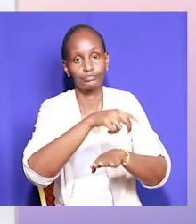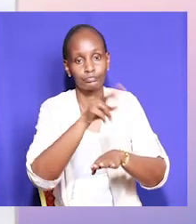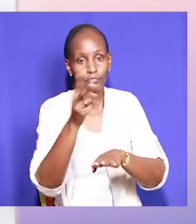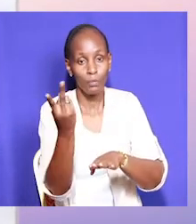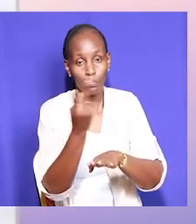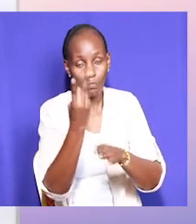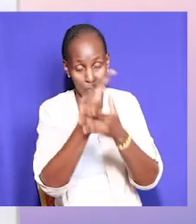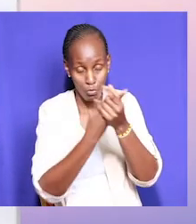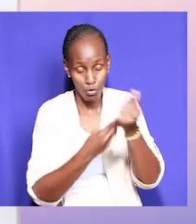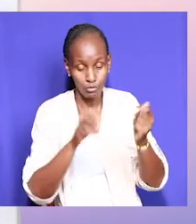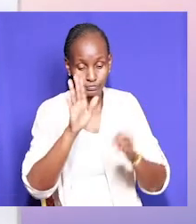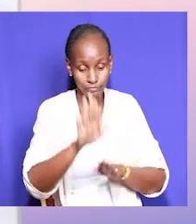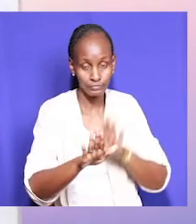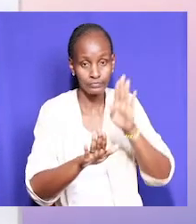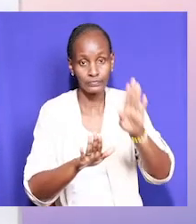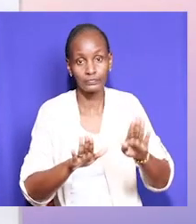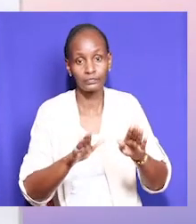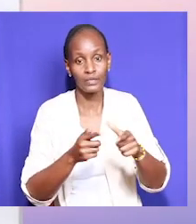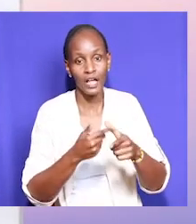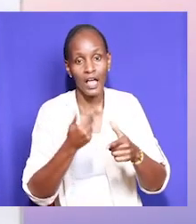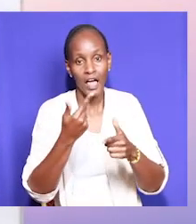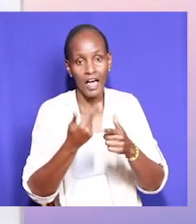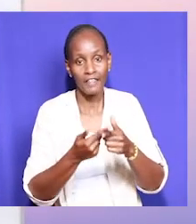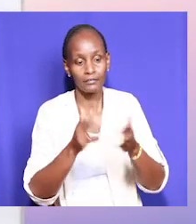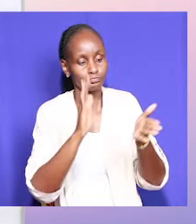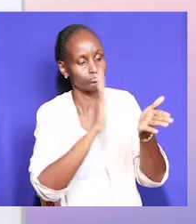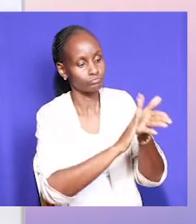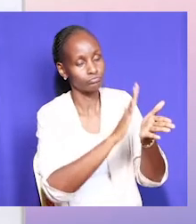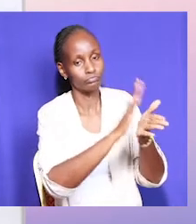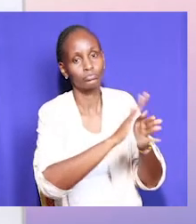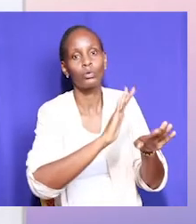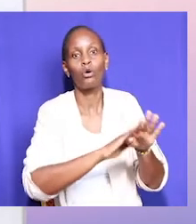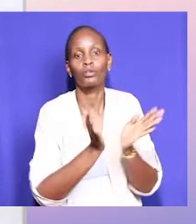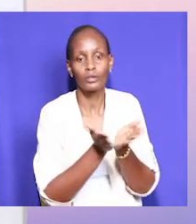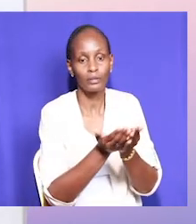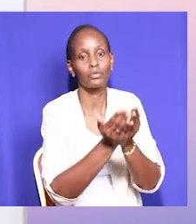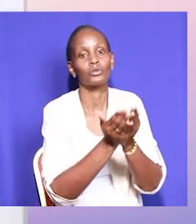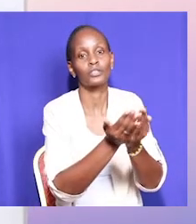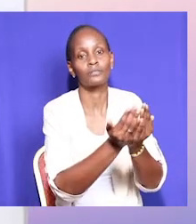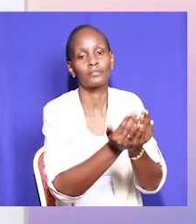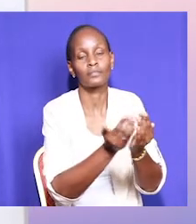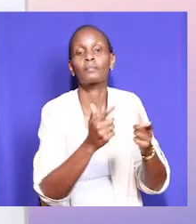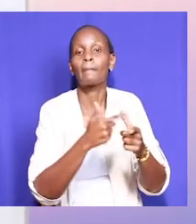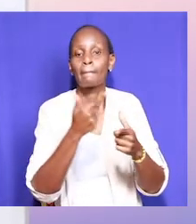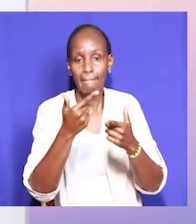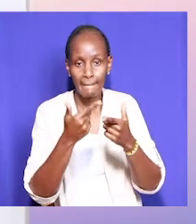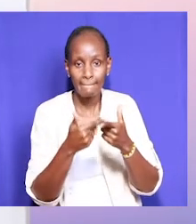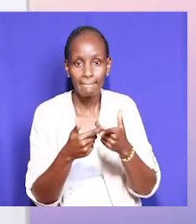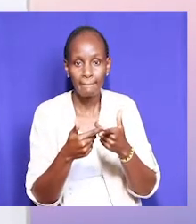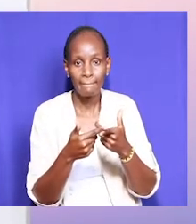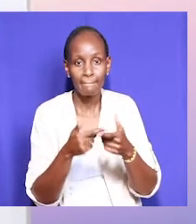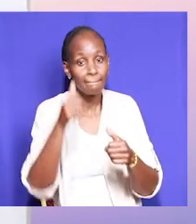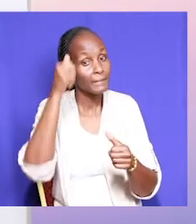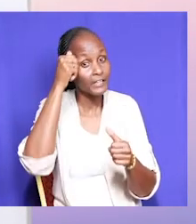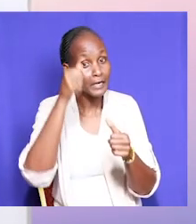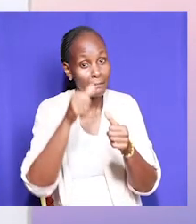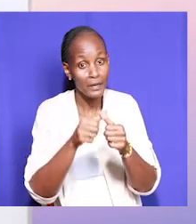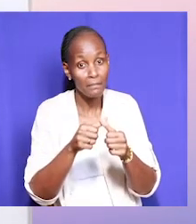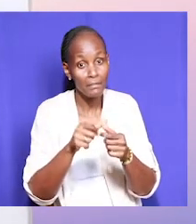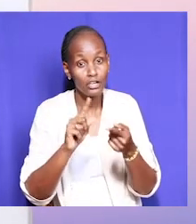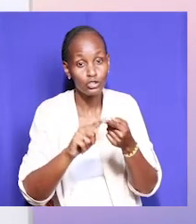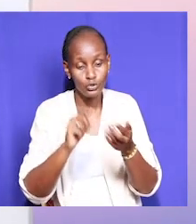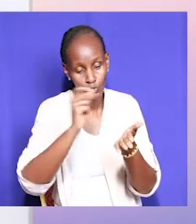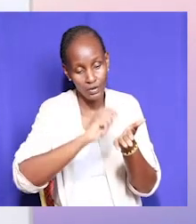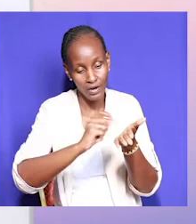you stick them on your water. Okay? All right? And then remember to write